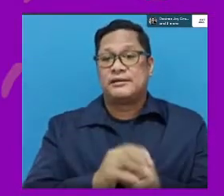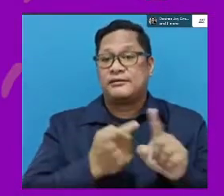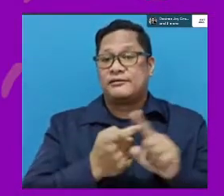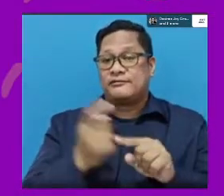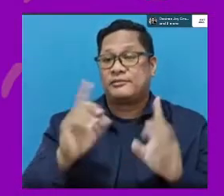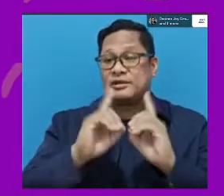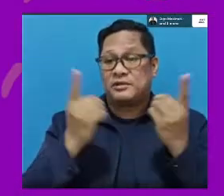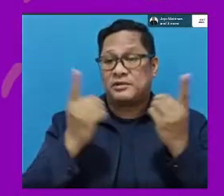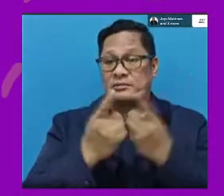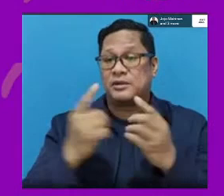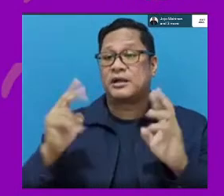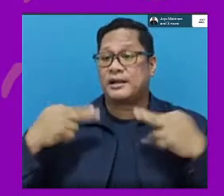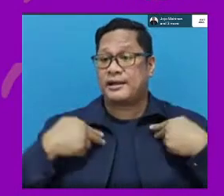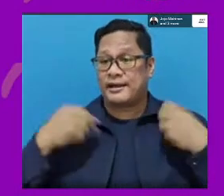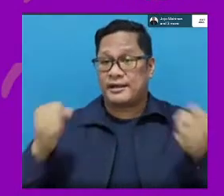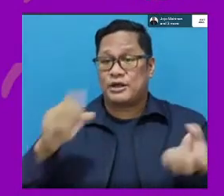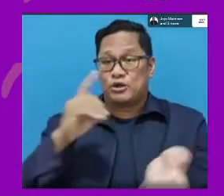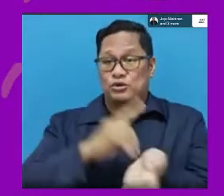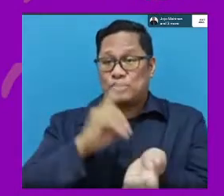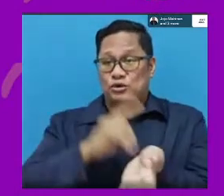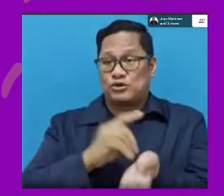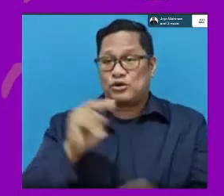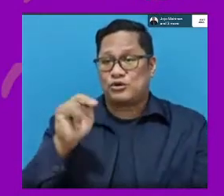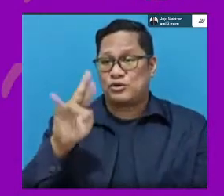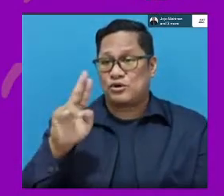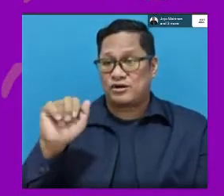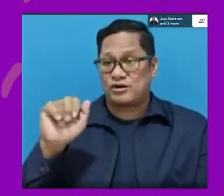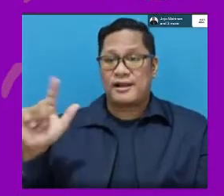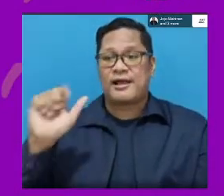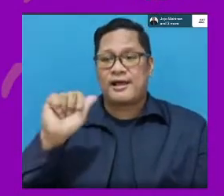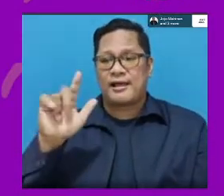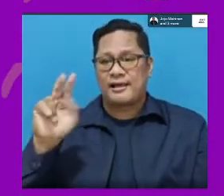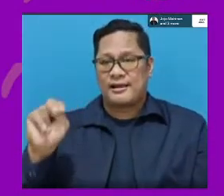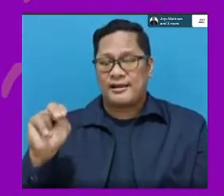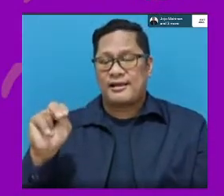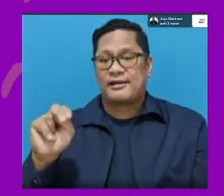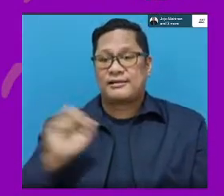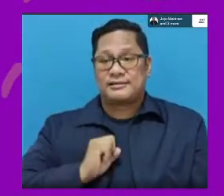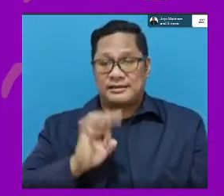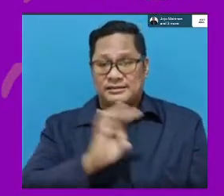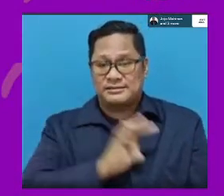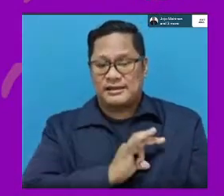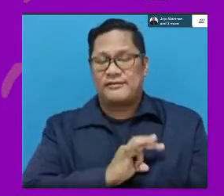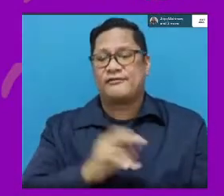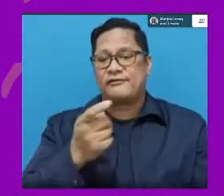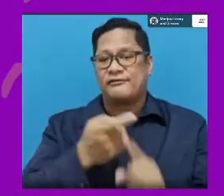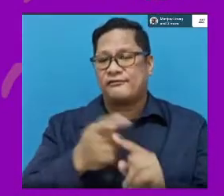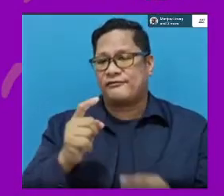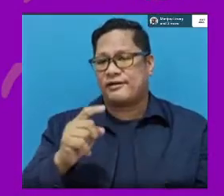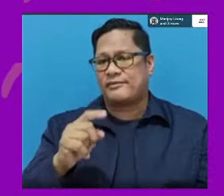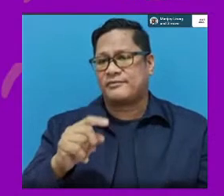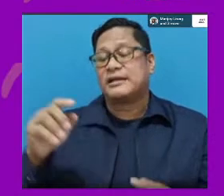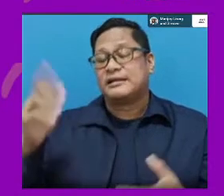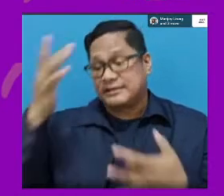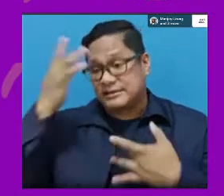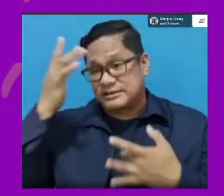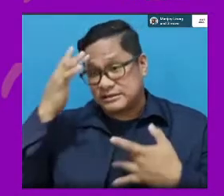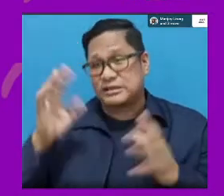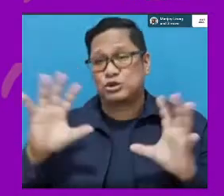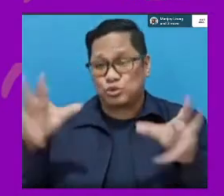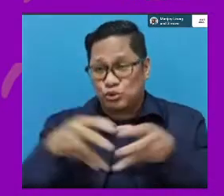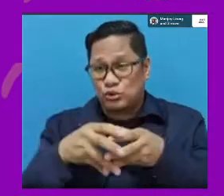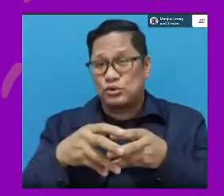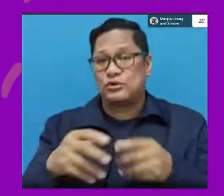Health, Dr. Noriellen Evangelista from the Disease Prevention and Control Bureau, Mr.